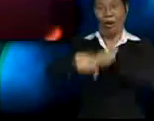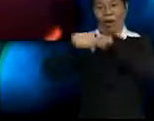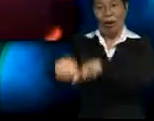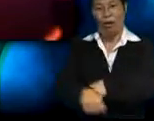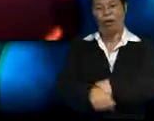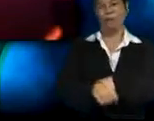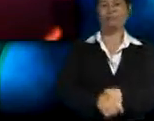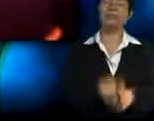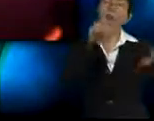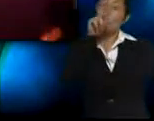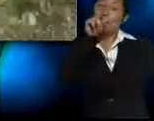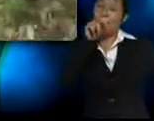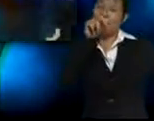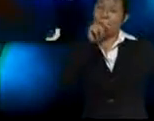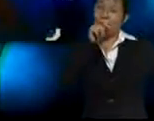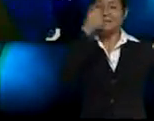Characteristics of birds.